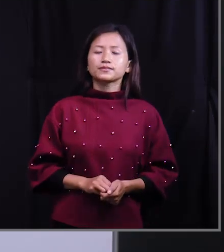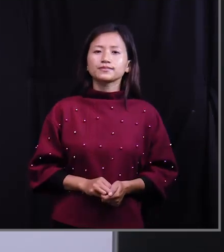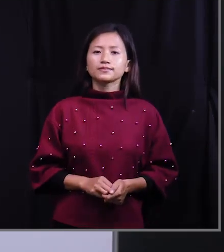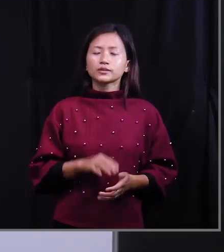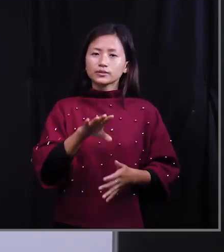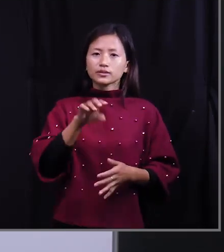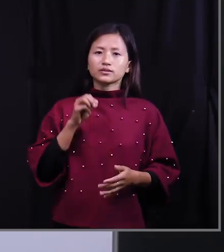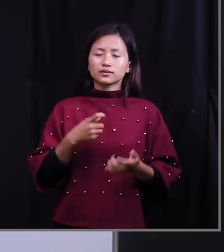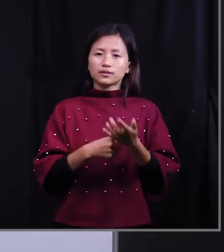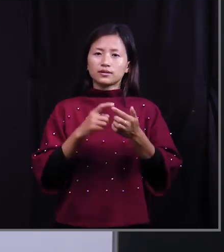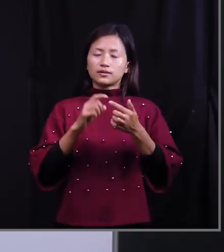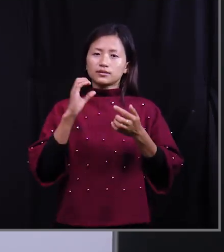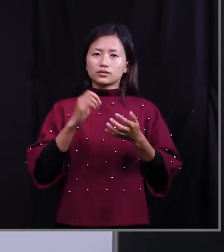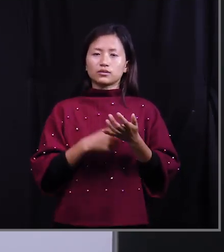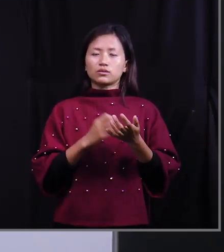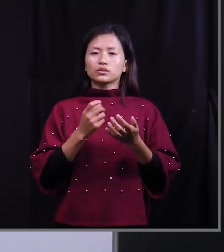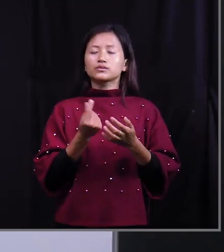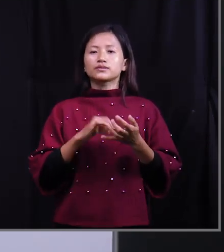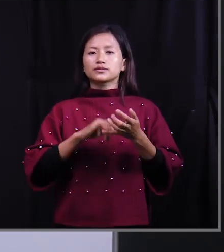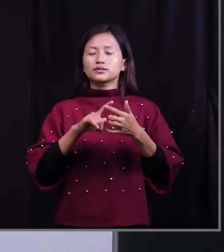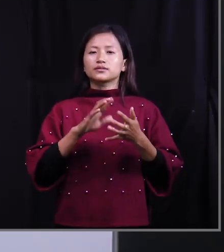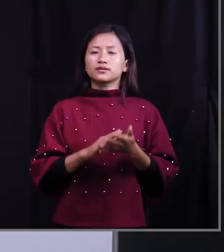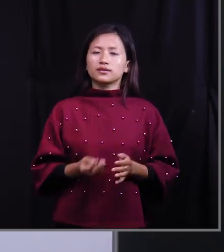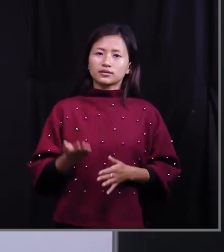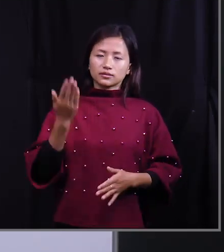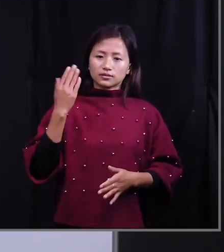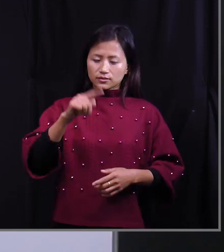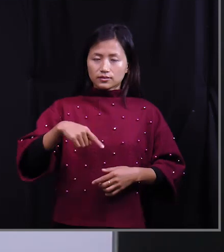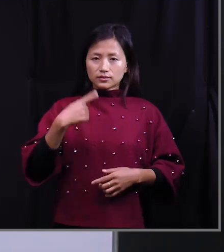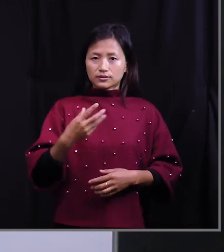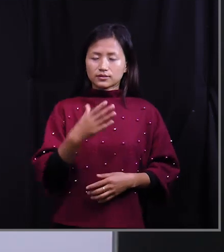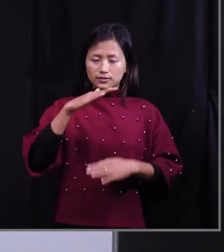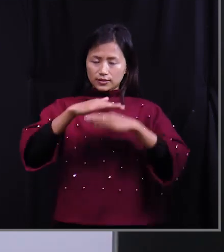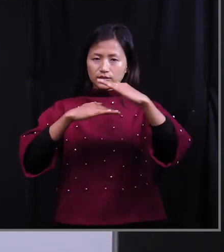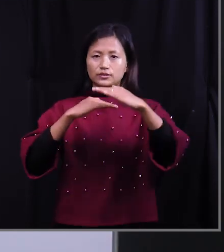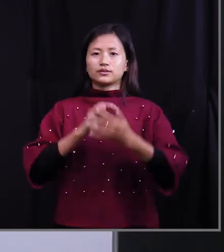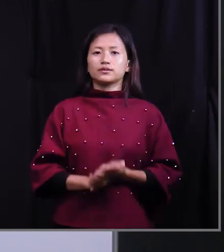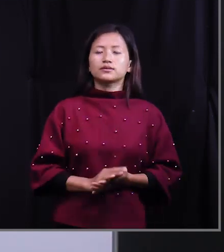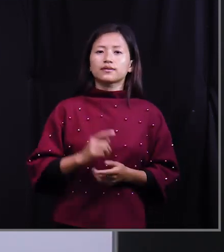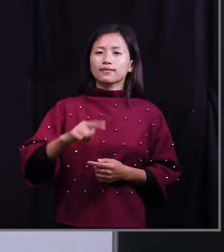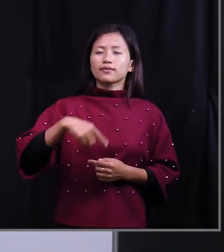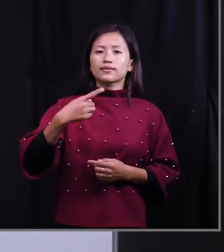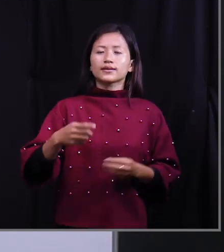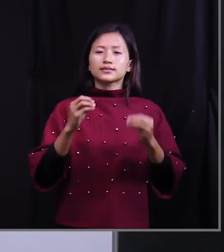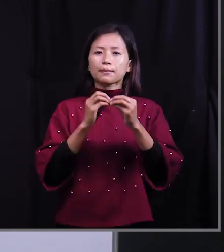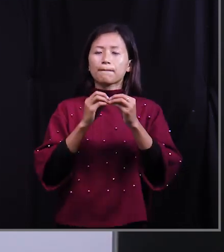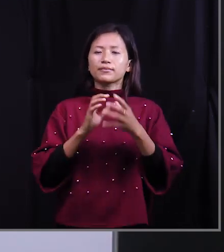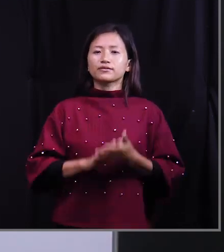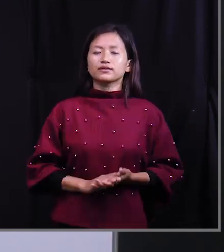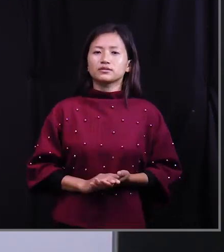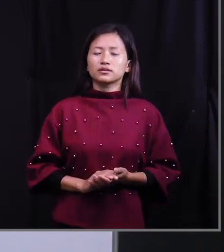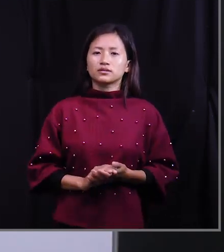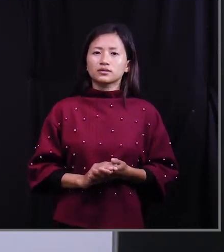the resources, we can tap the resources at the earliest stage. The next benefit is helps to adapt